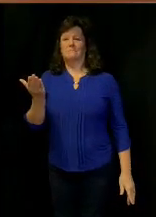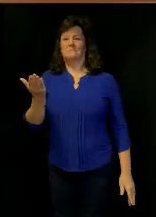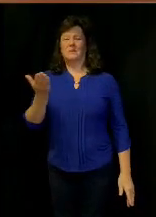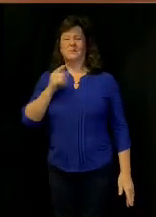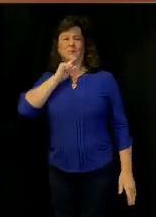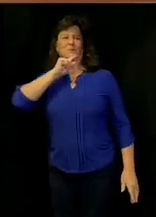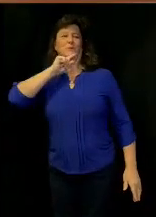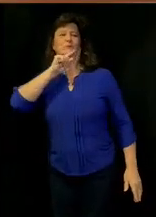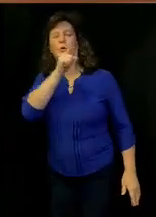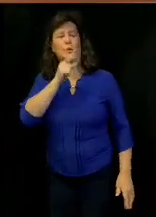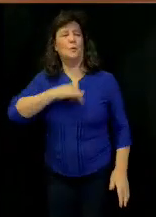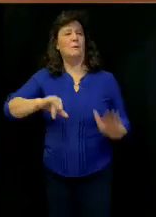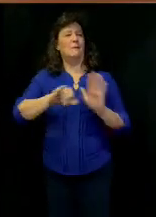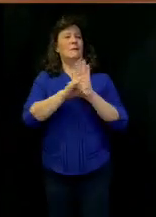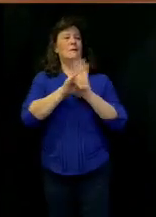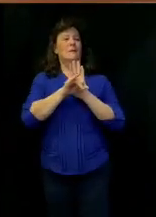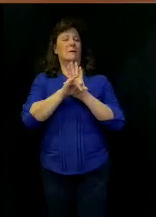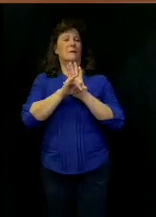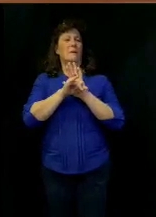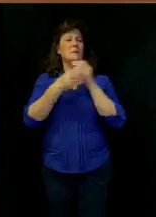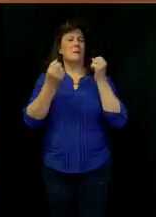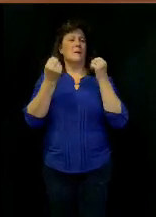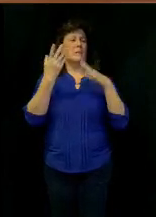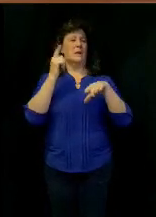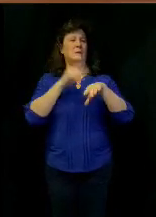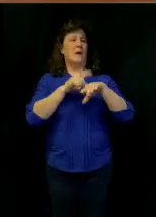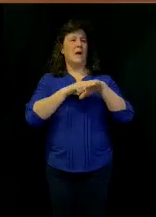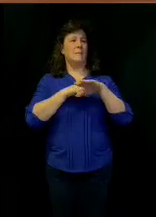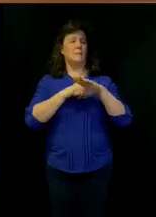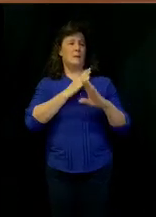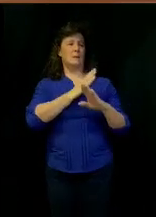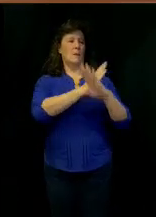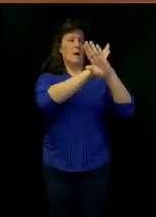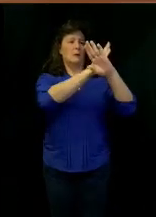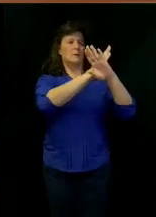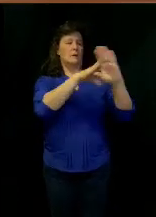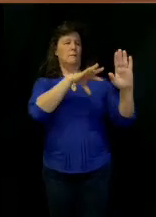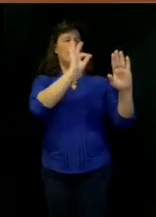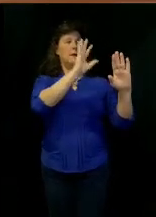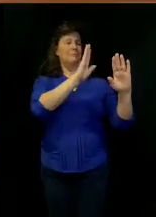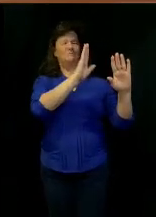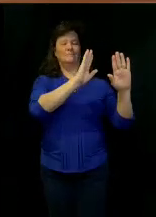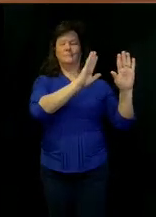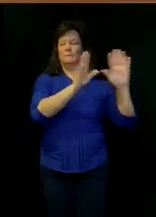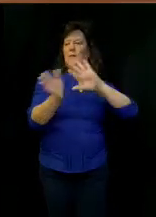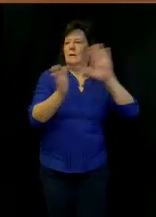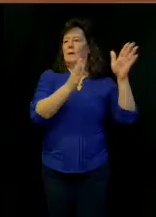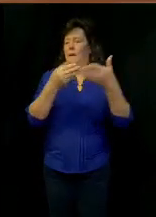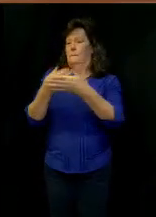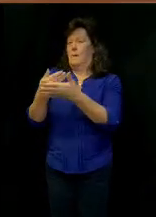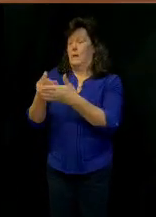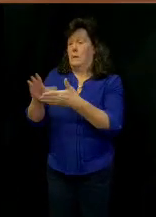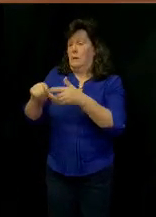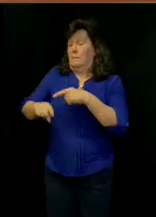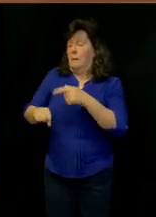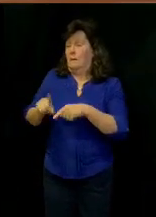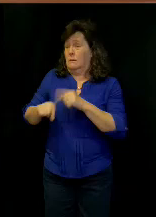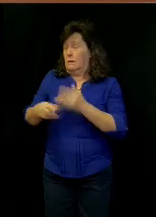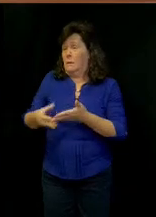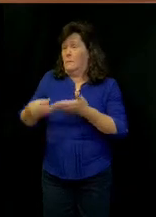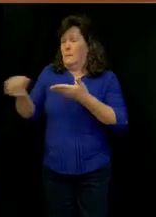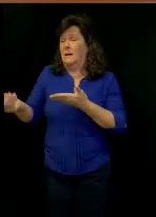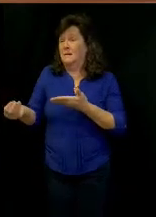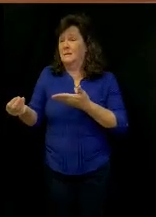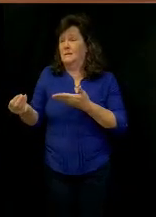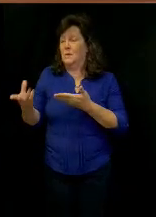Because it seems like we're getting pigeonholed more and more and more. That listen, this can't do it. Money can't buy it. Money starts going out the window.